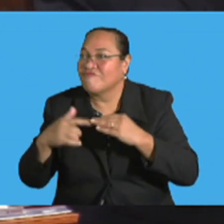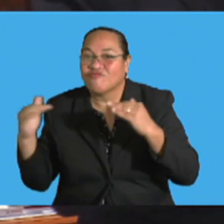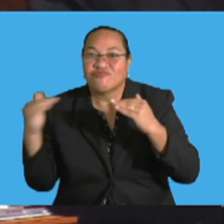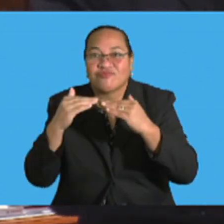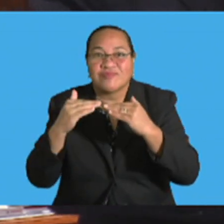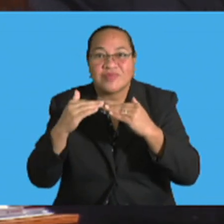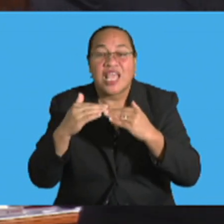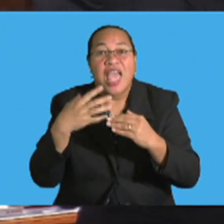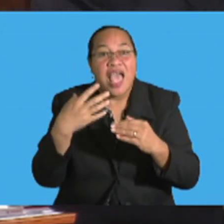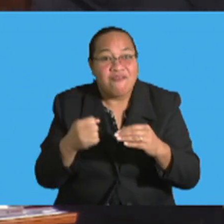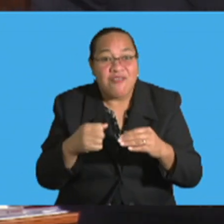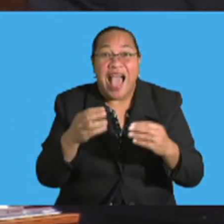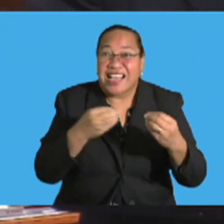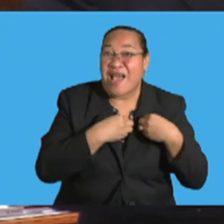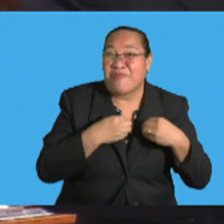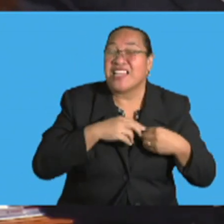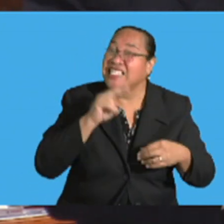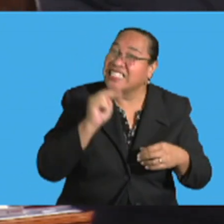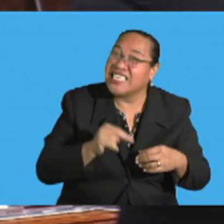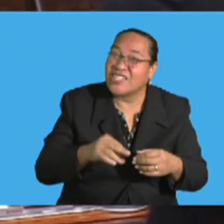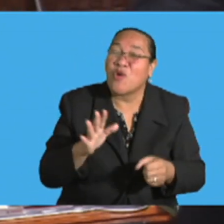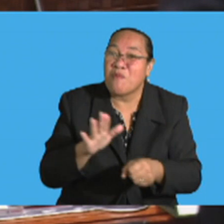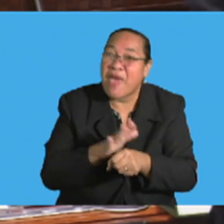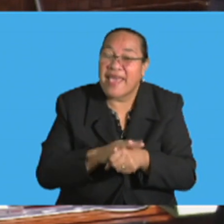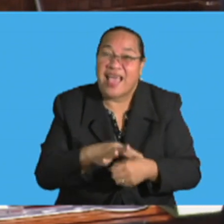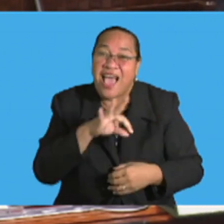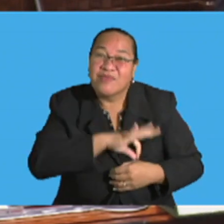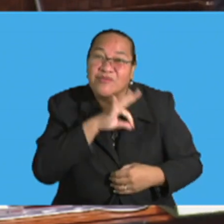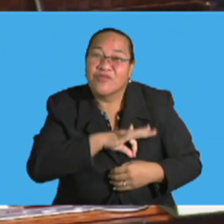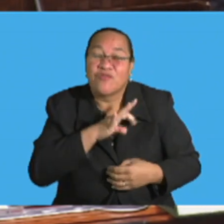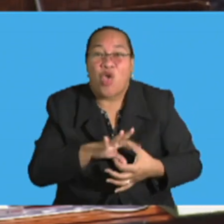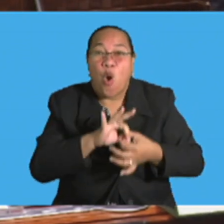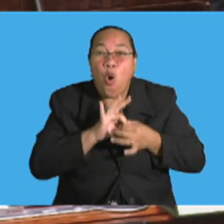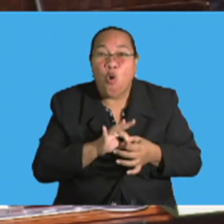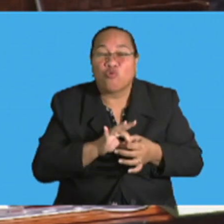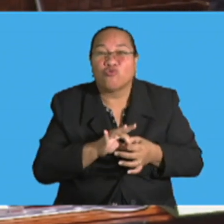liability companies need to be able to fund their own operations.